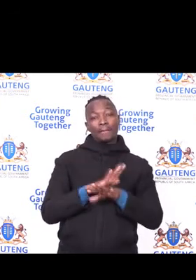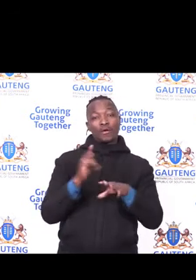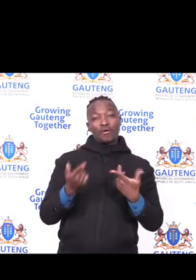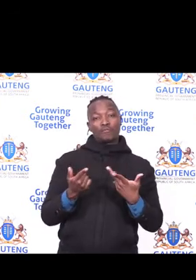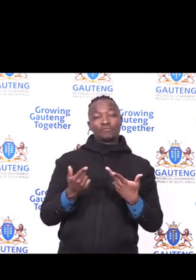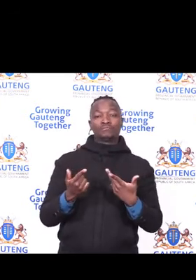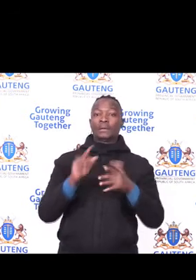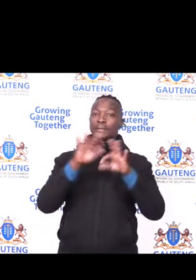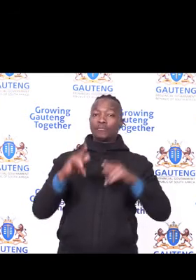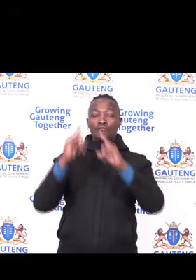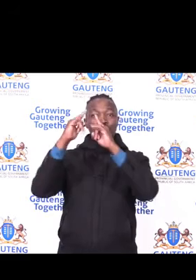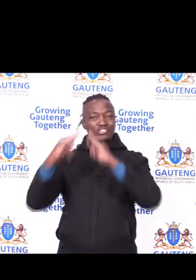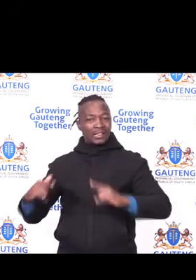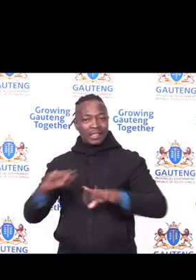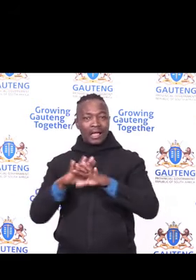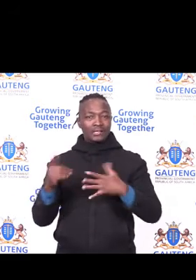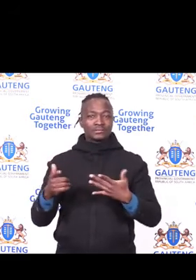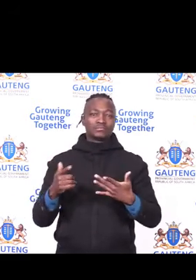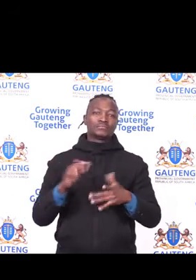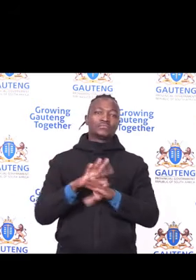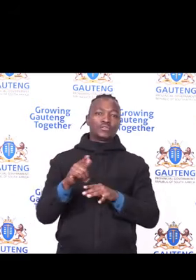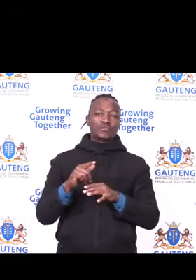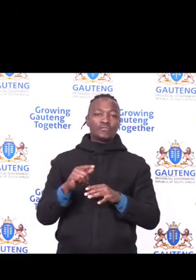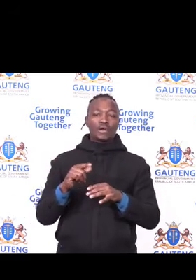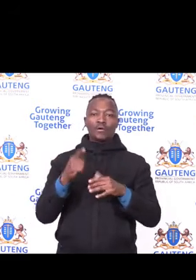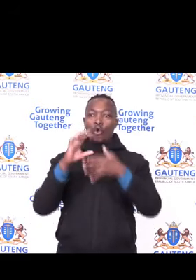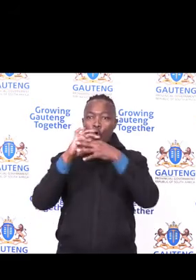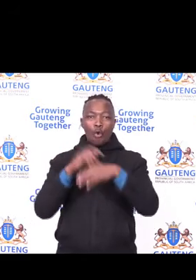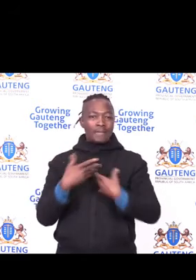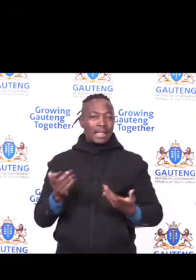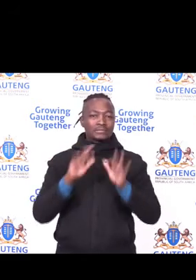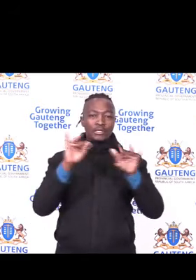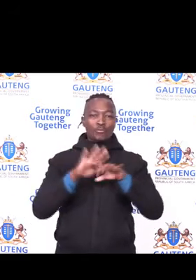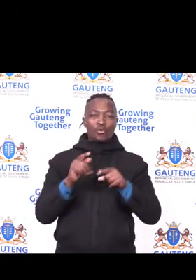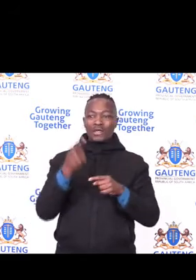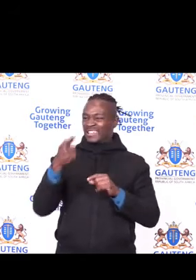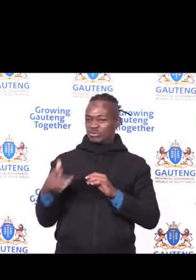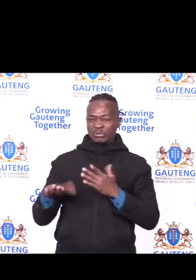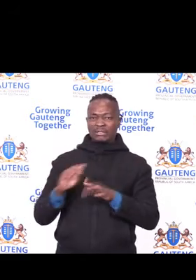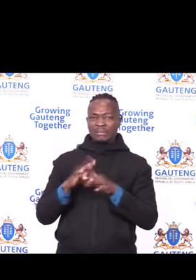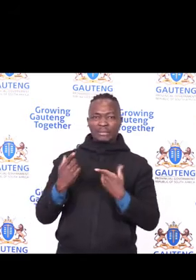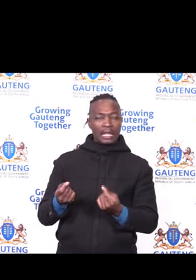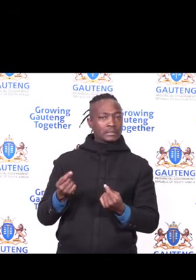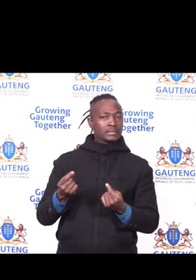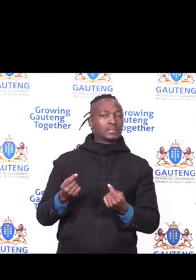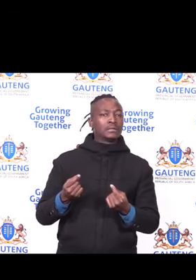of the shelters for homeless people. There's a lot that has been done in that regard, and also